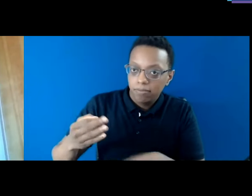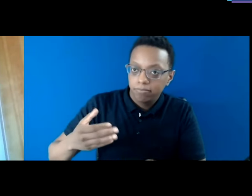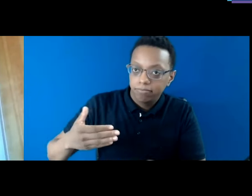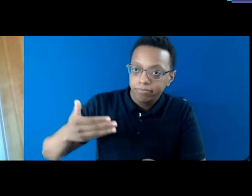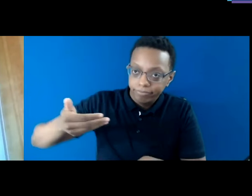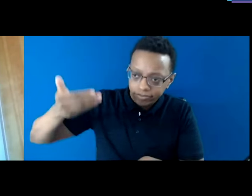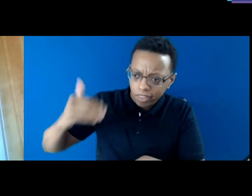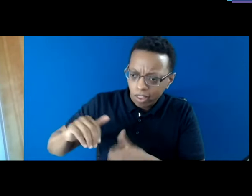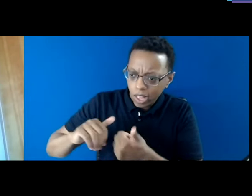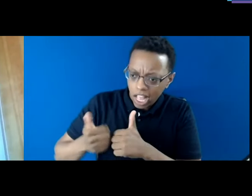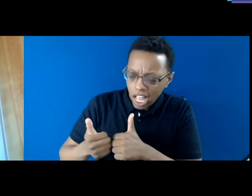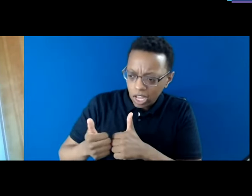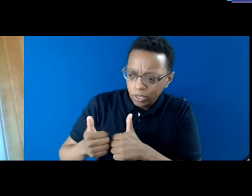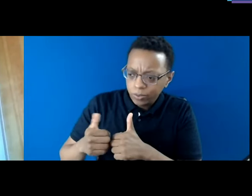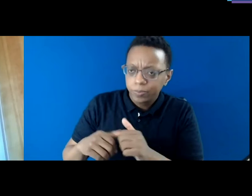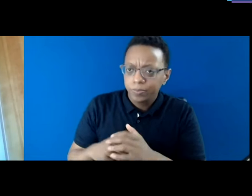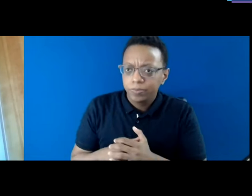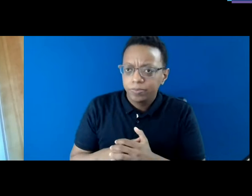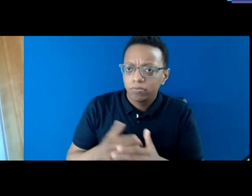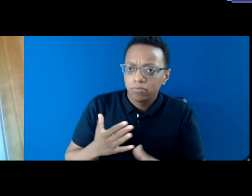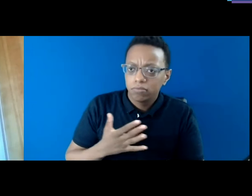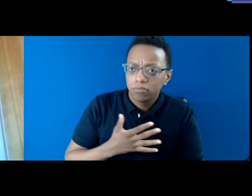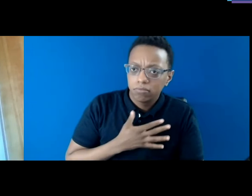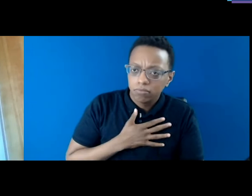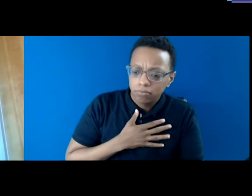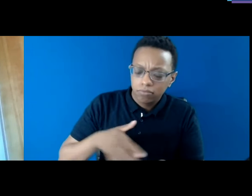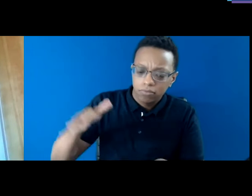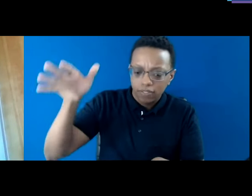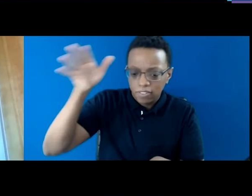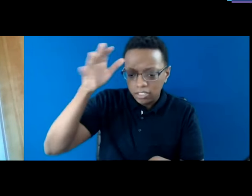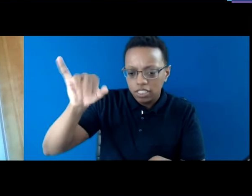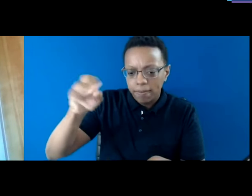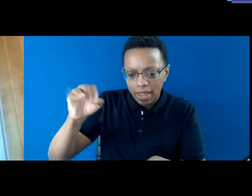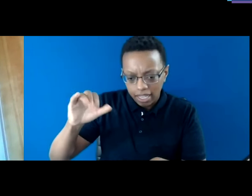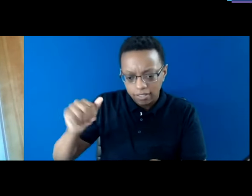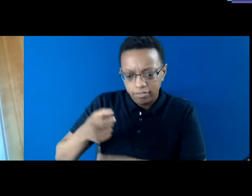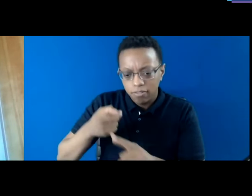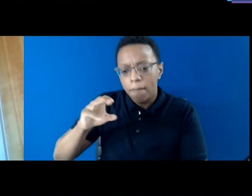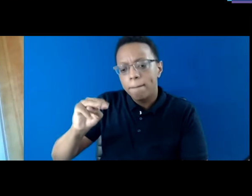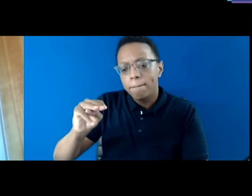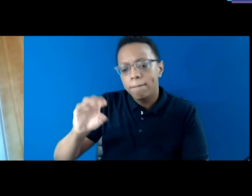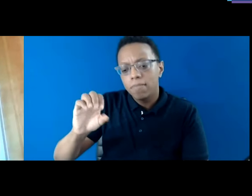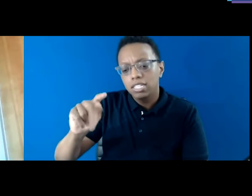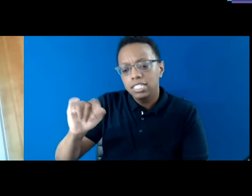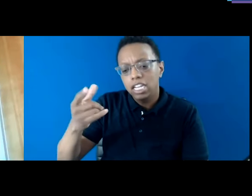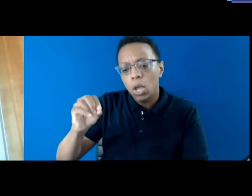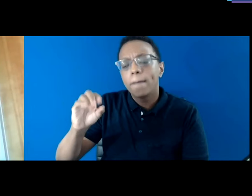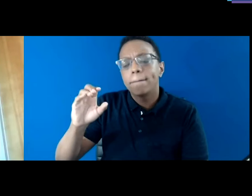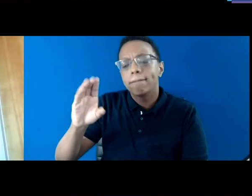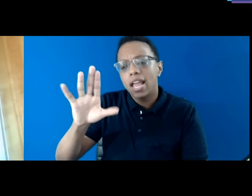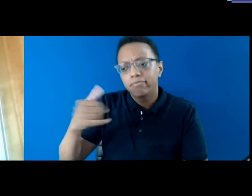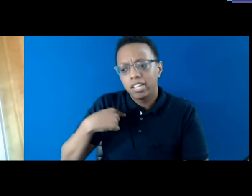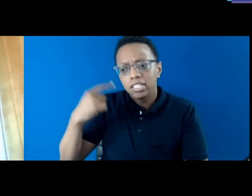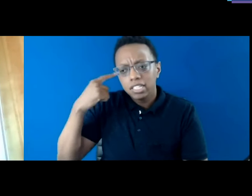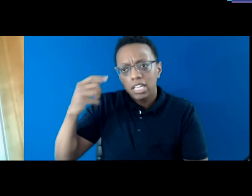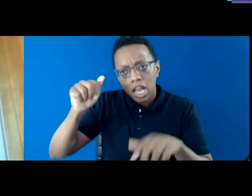of Caribbean descent. My father is Jamaican from Montego Bay. And so I would definitely say that it is possible for us